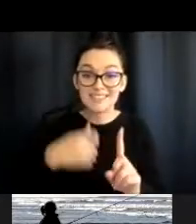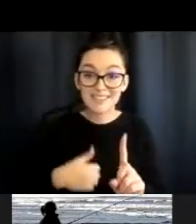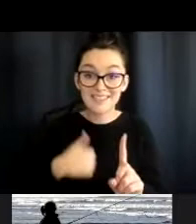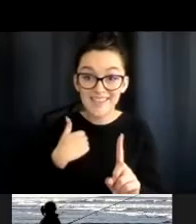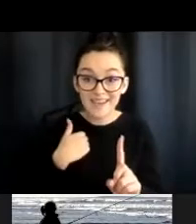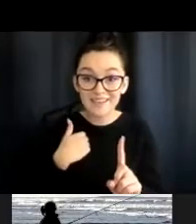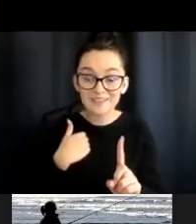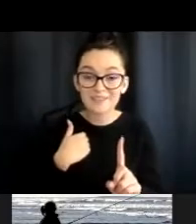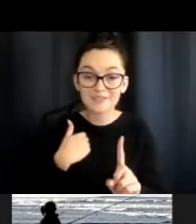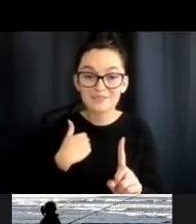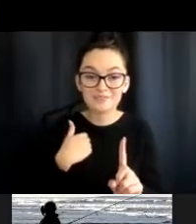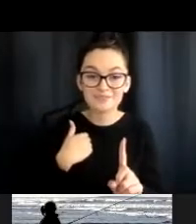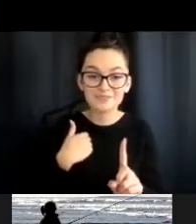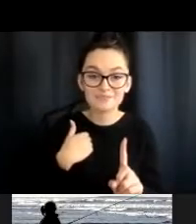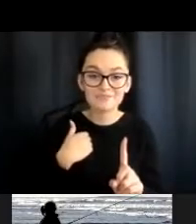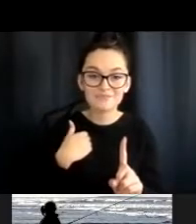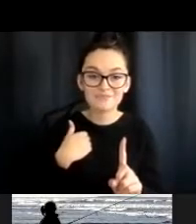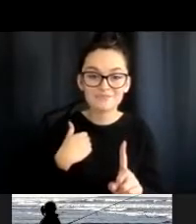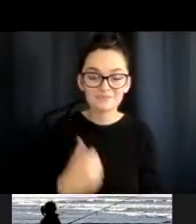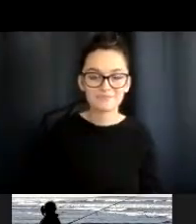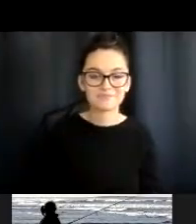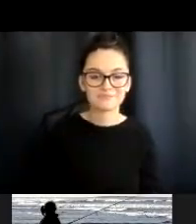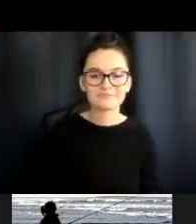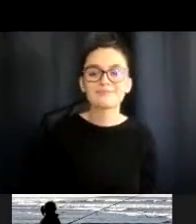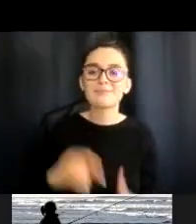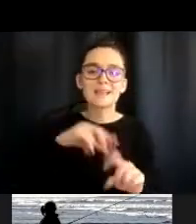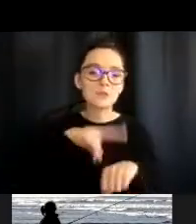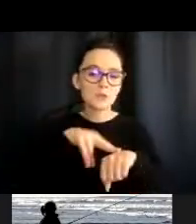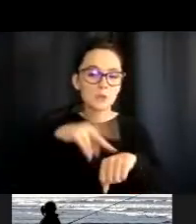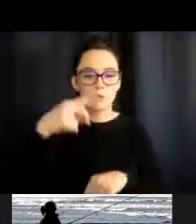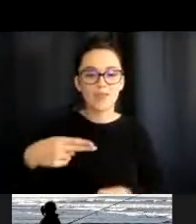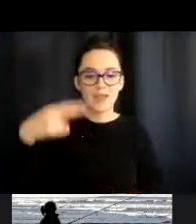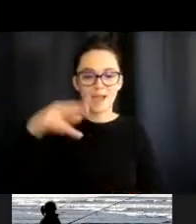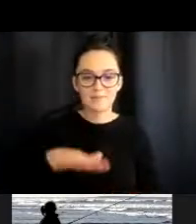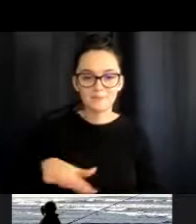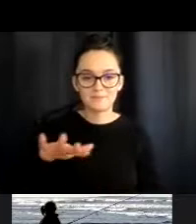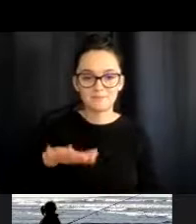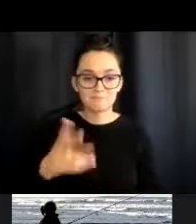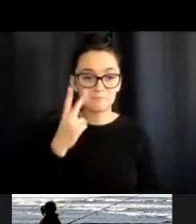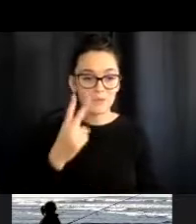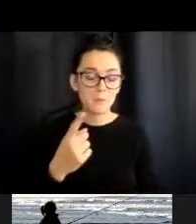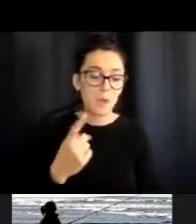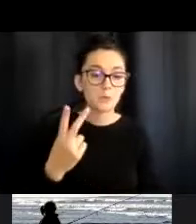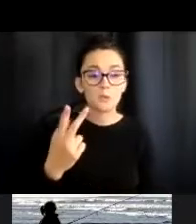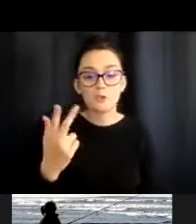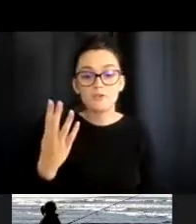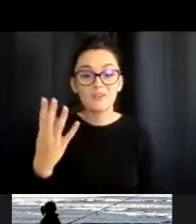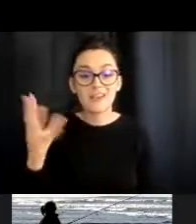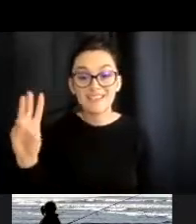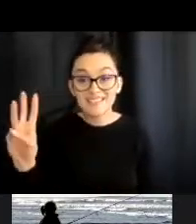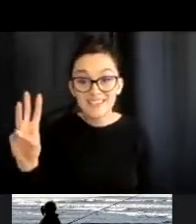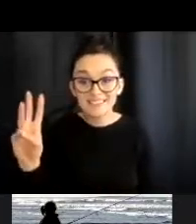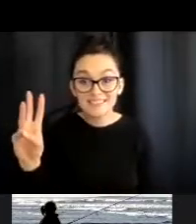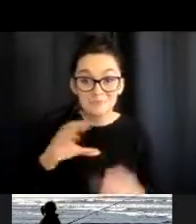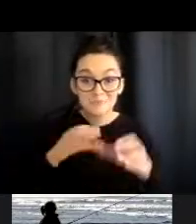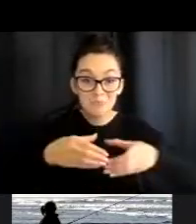characteristic of the high zone here. And you'll see 1, 2, 3, 4, 5, 6 of them.